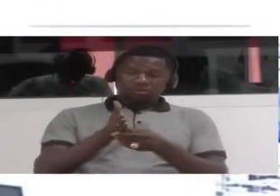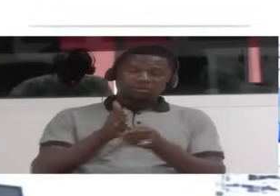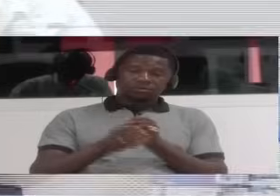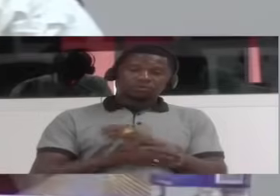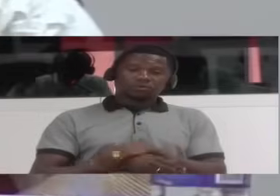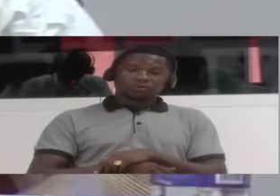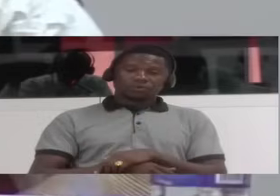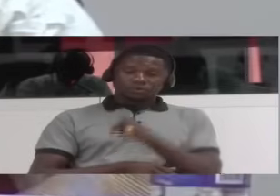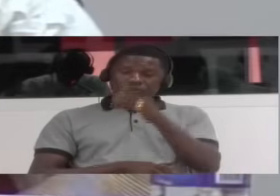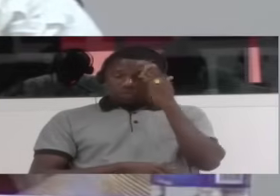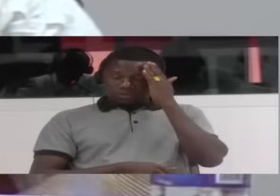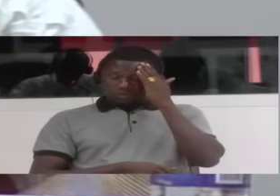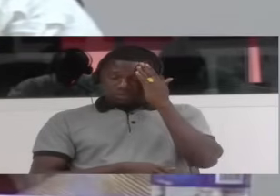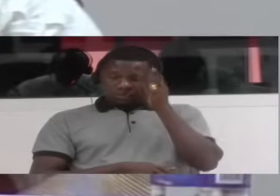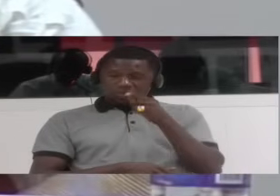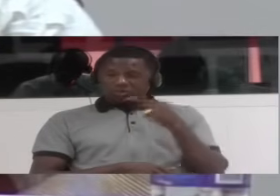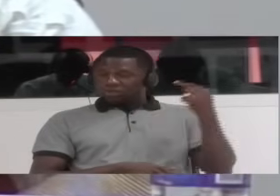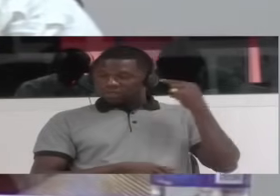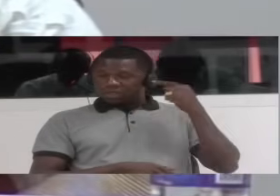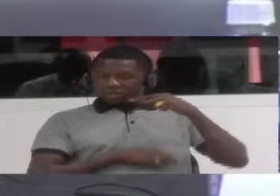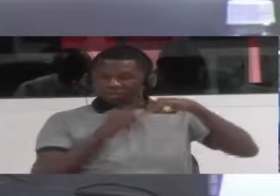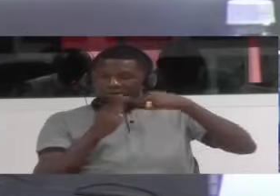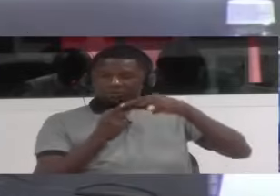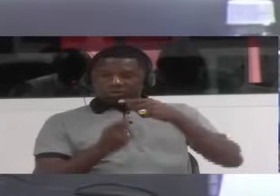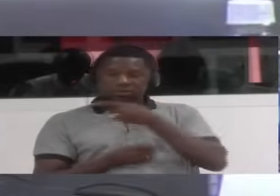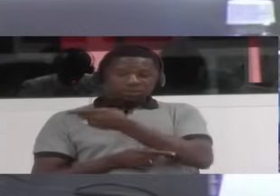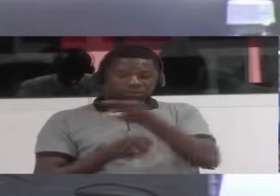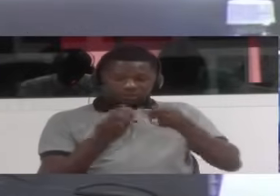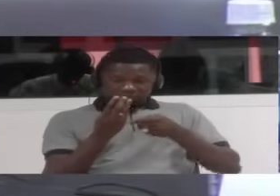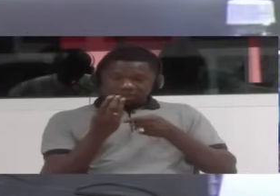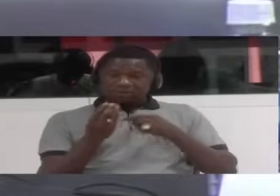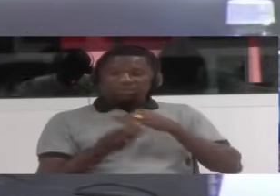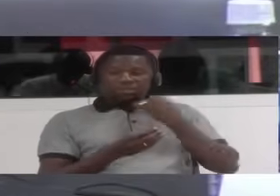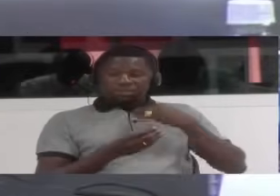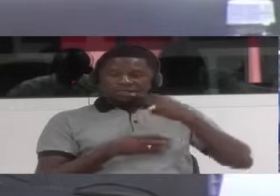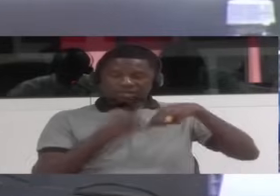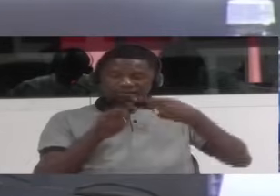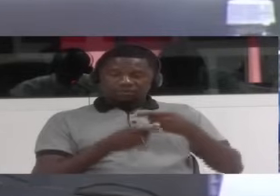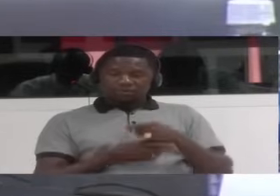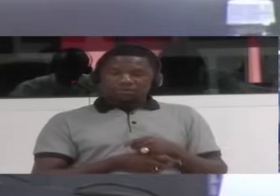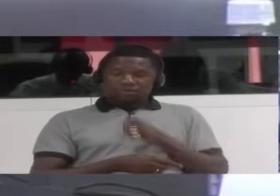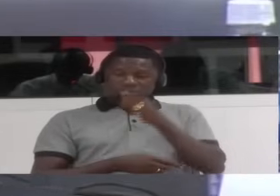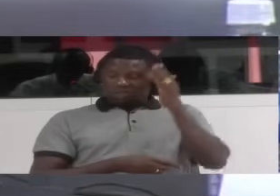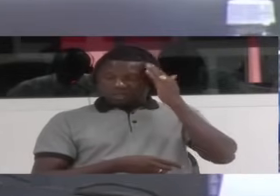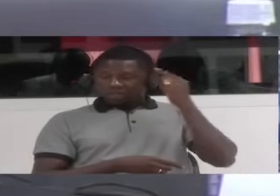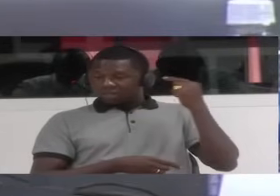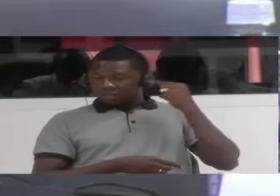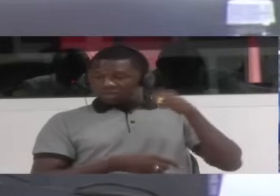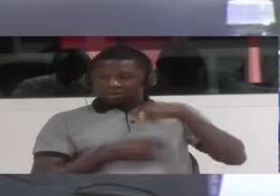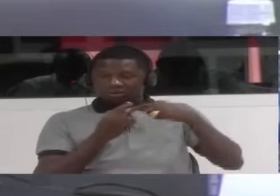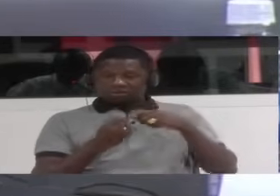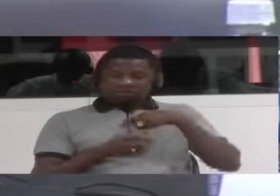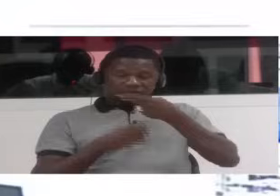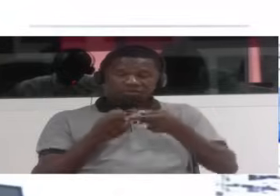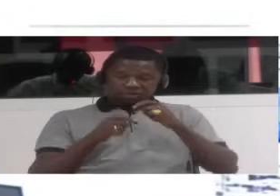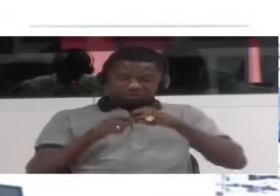Do you know, or did you hear about these killings afterwards? Did you hear about it from the press?